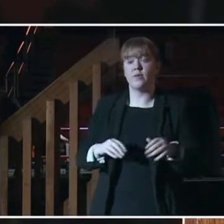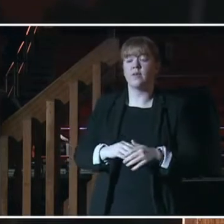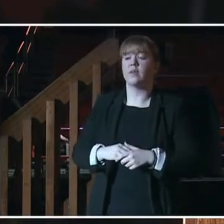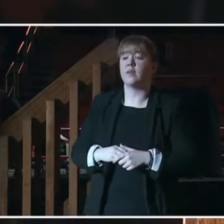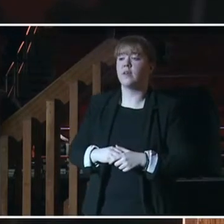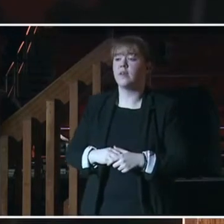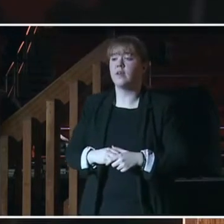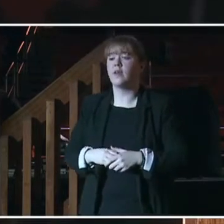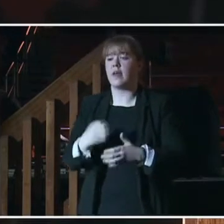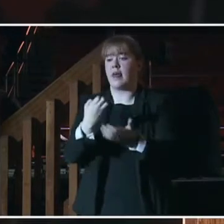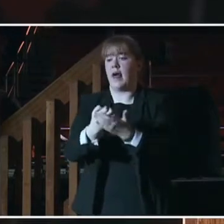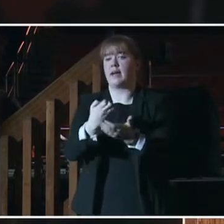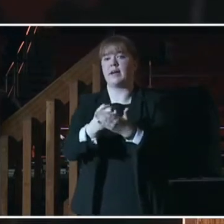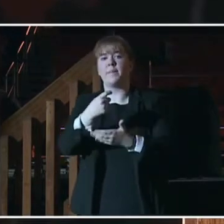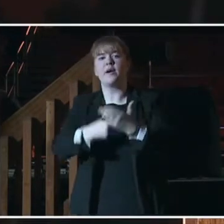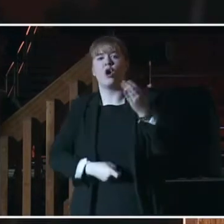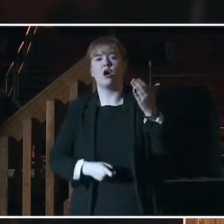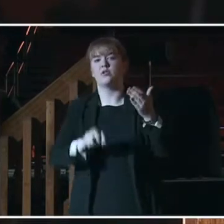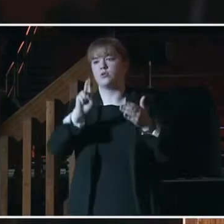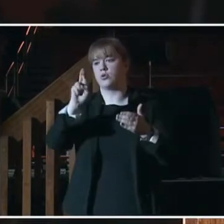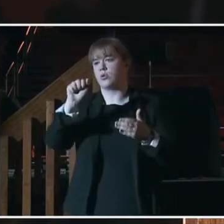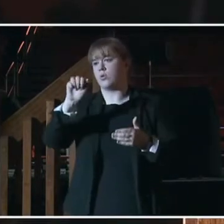There's an economic cost to bigotry.